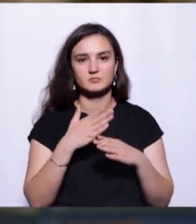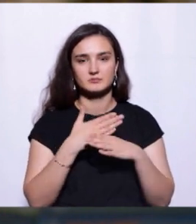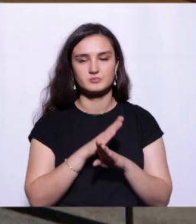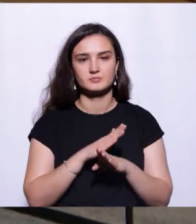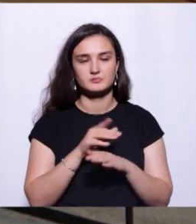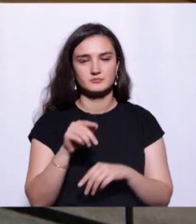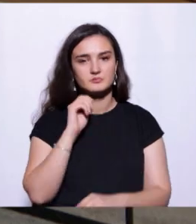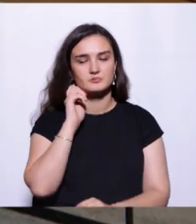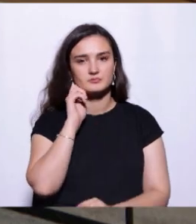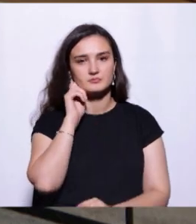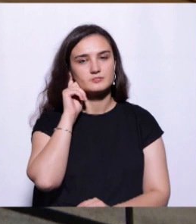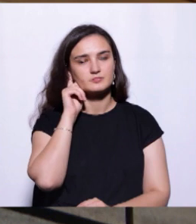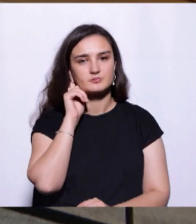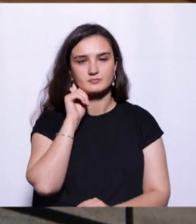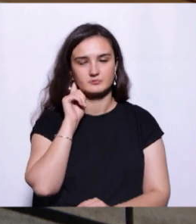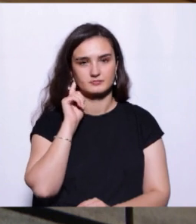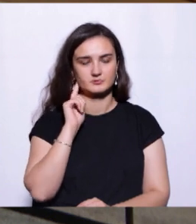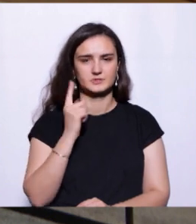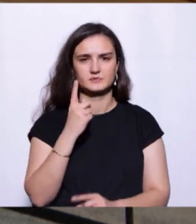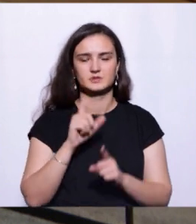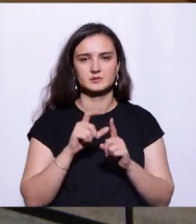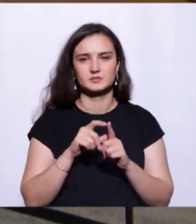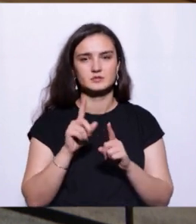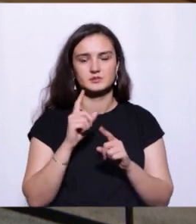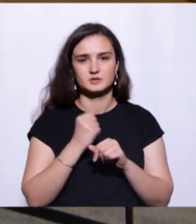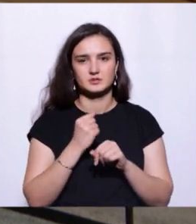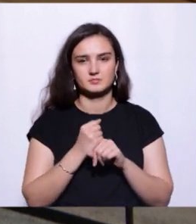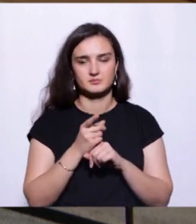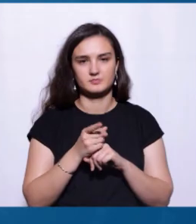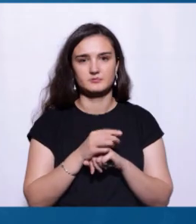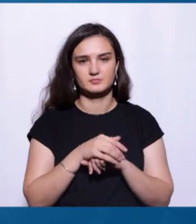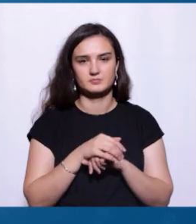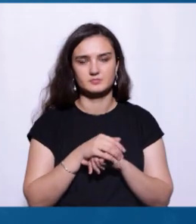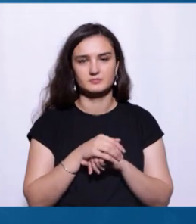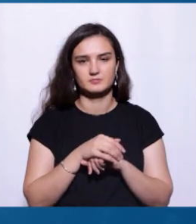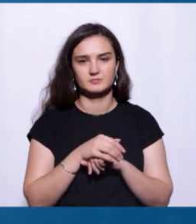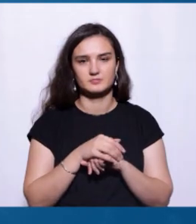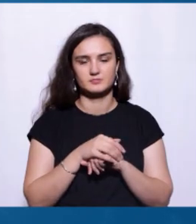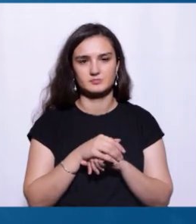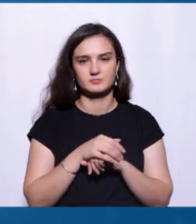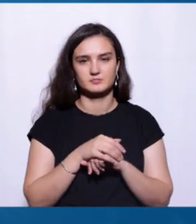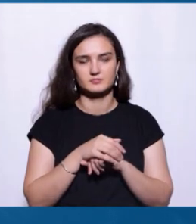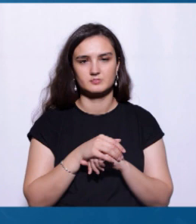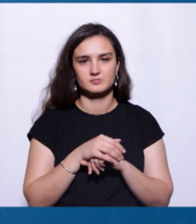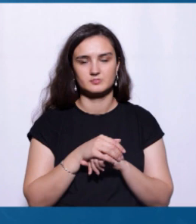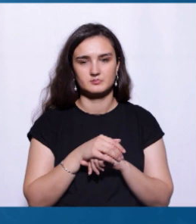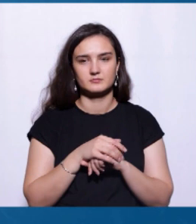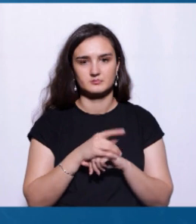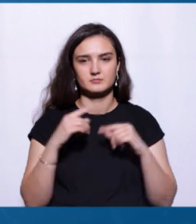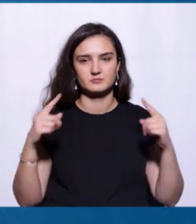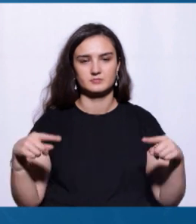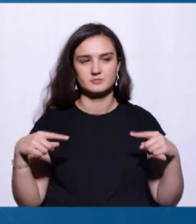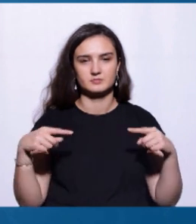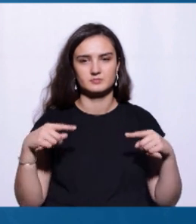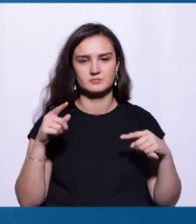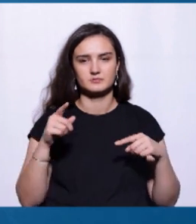a bone, the first thing they do, the very first thing, is get an X-ray. X-ray.